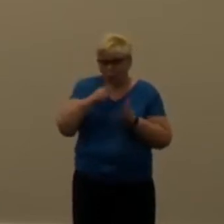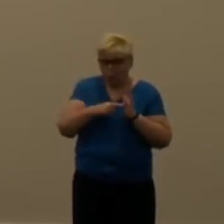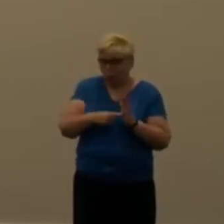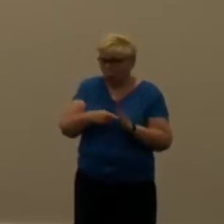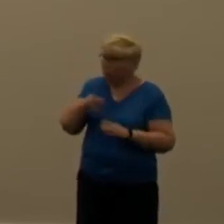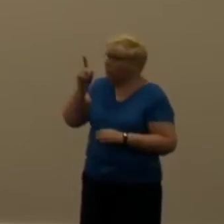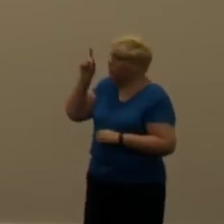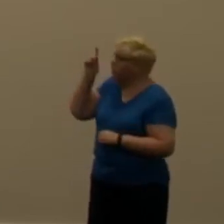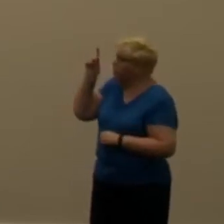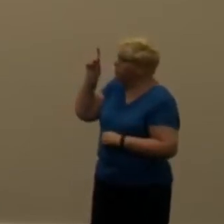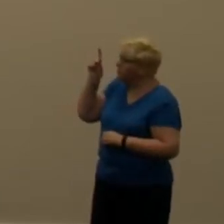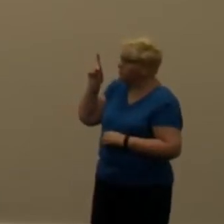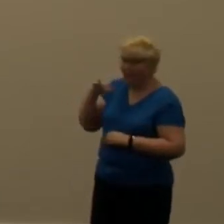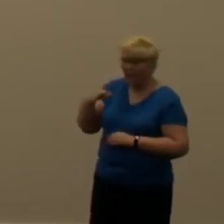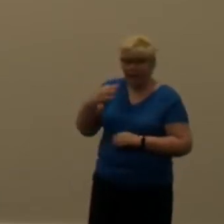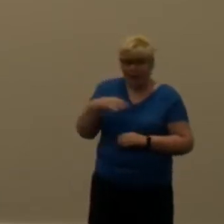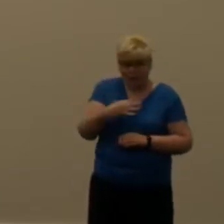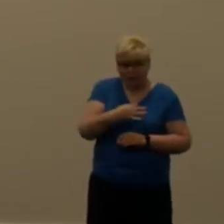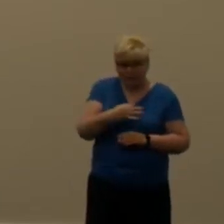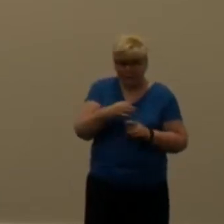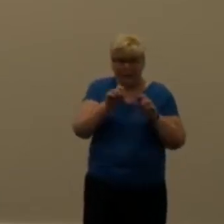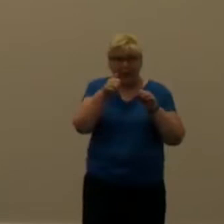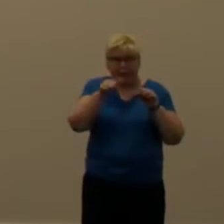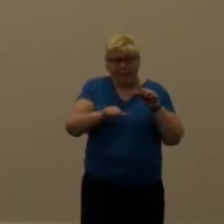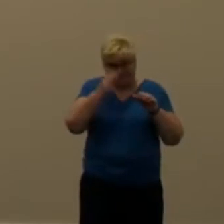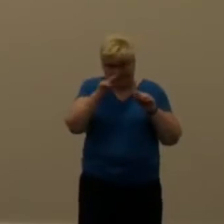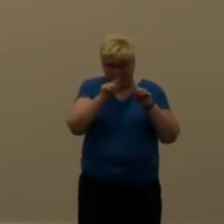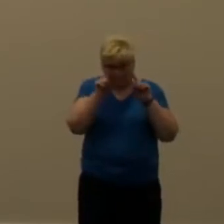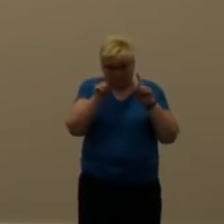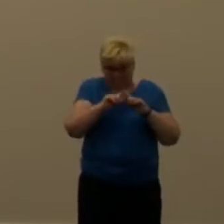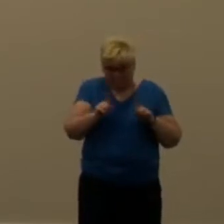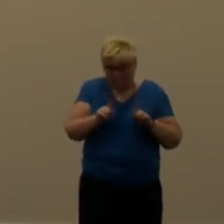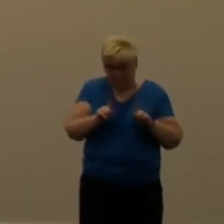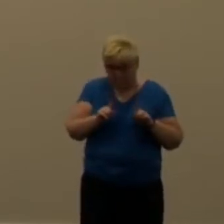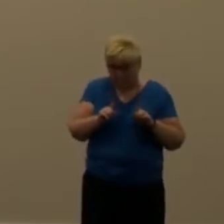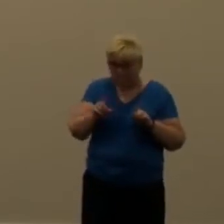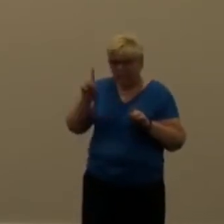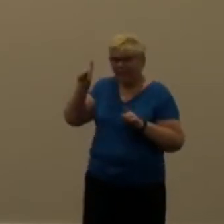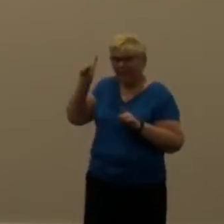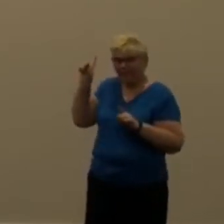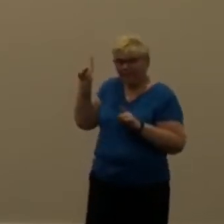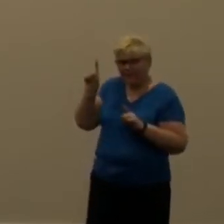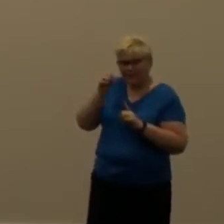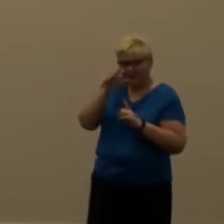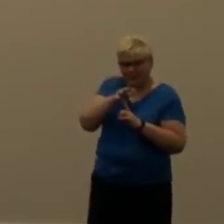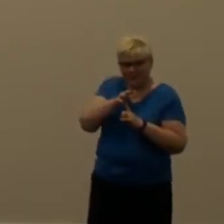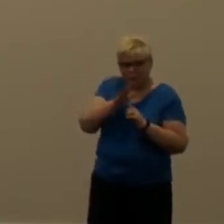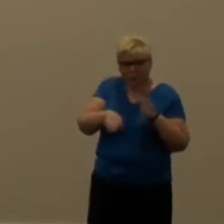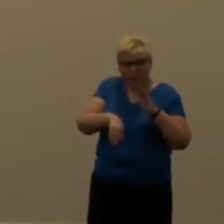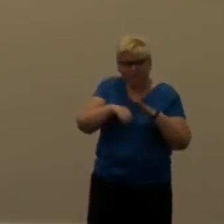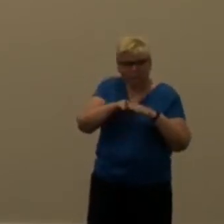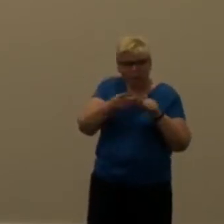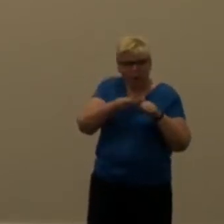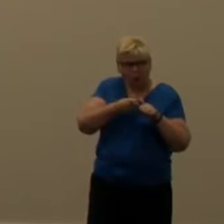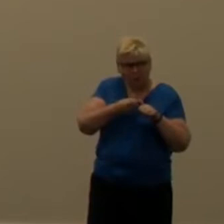site address and the list name are environment variable. And this is the key to be able to fully automate